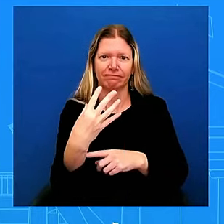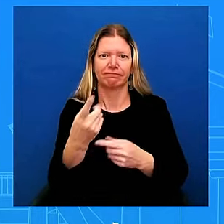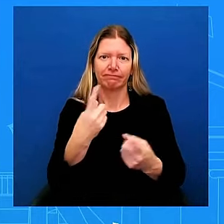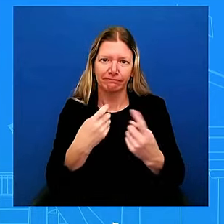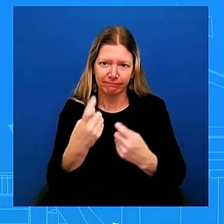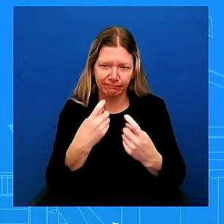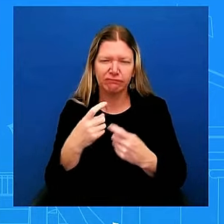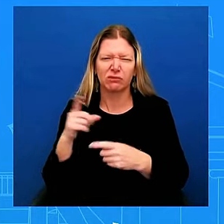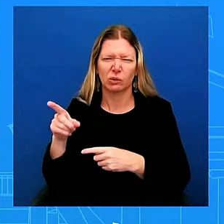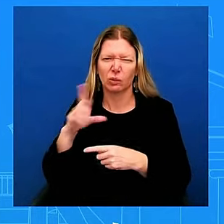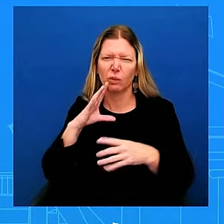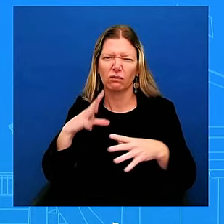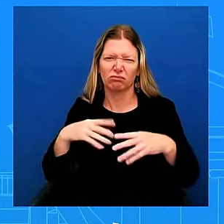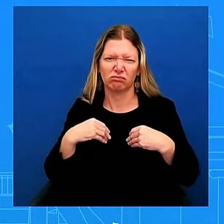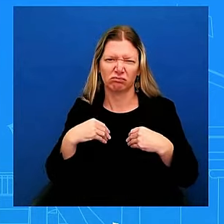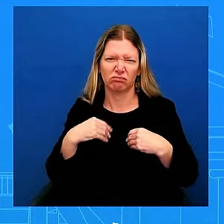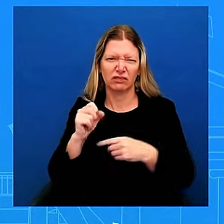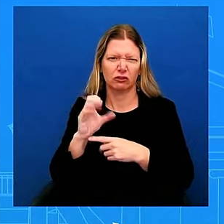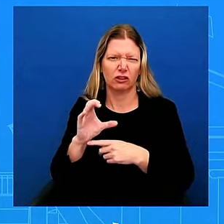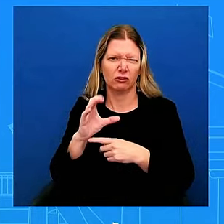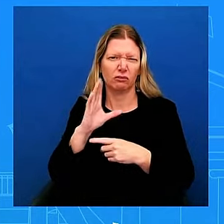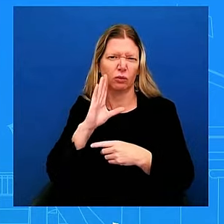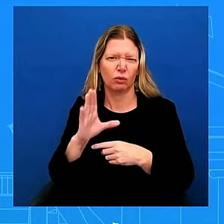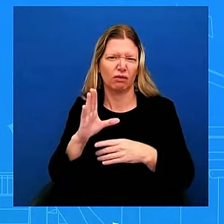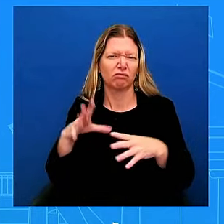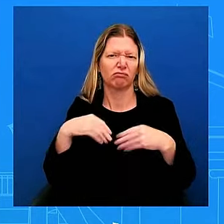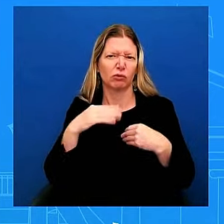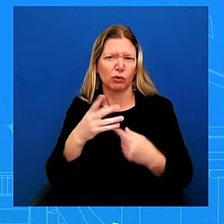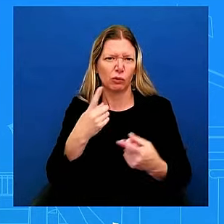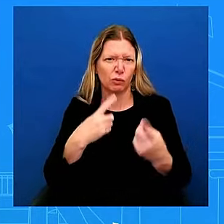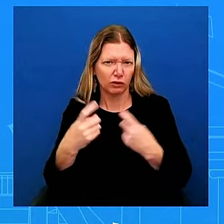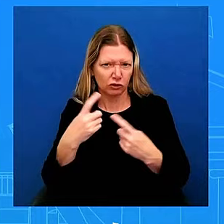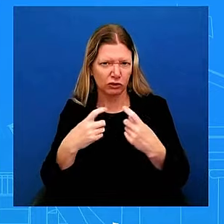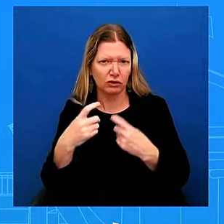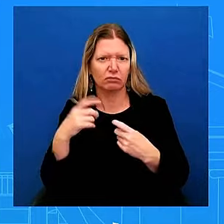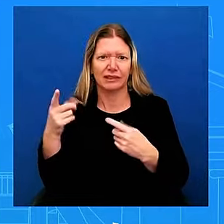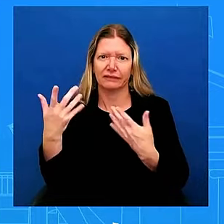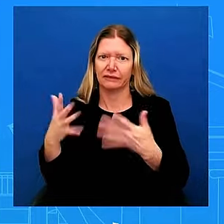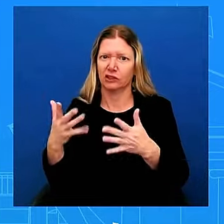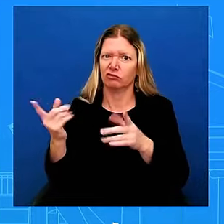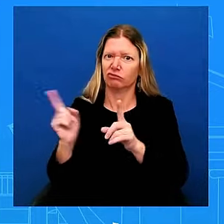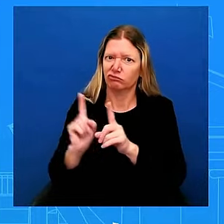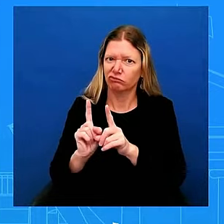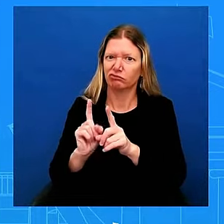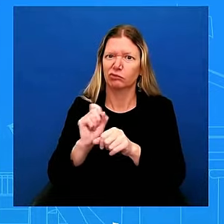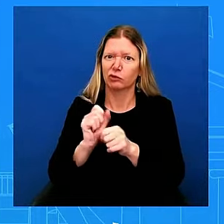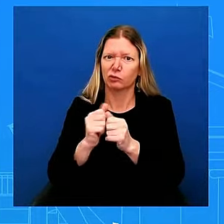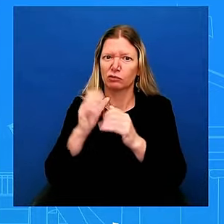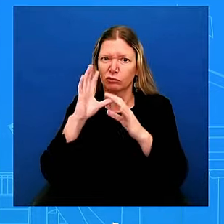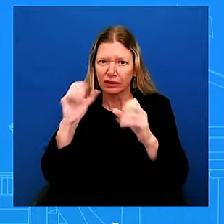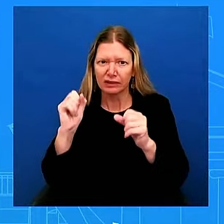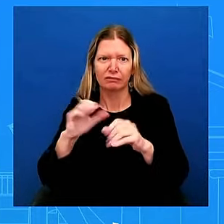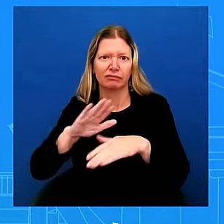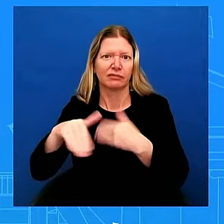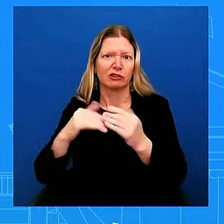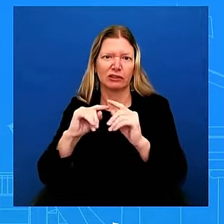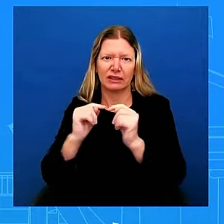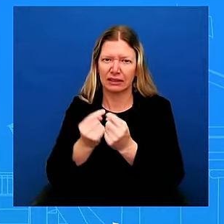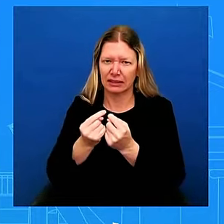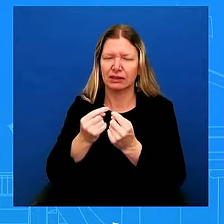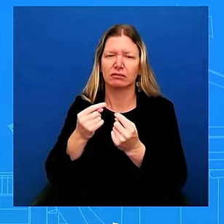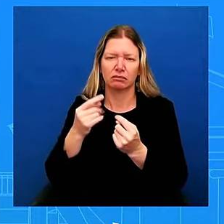and the president's entire team as they work to get the answers for the American people. Secretary Mayorkas, thank you so much for joining us today.